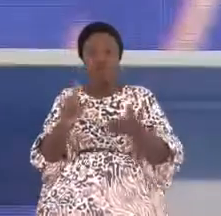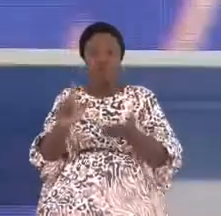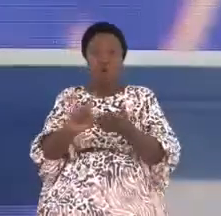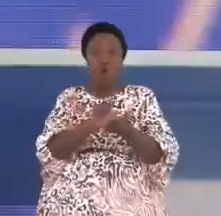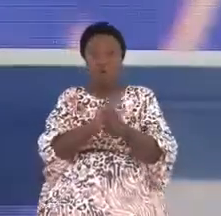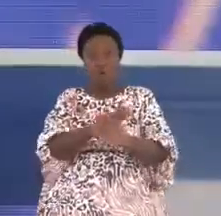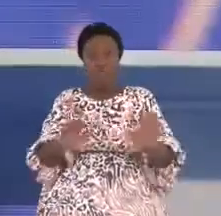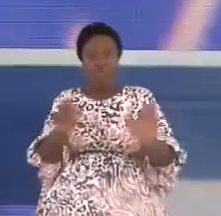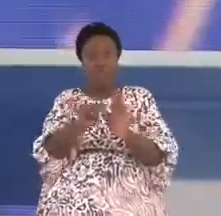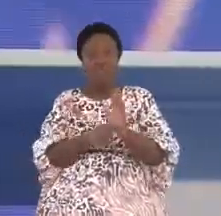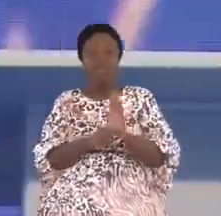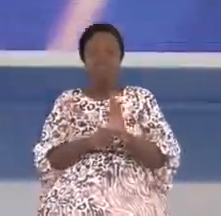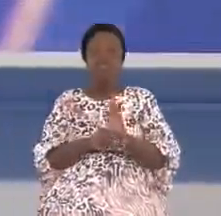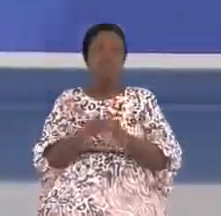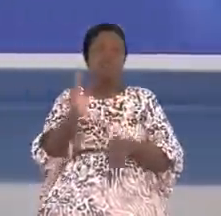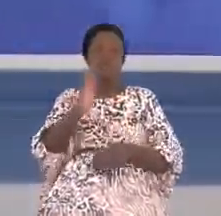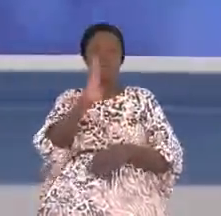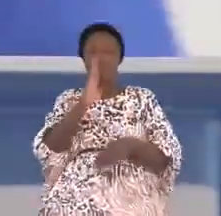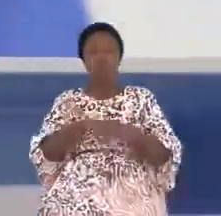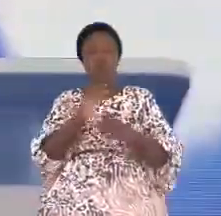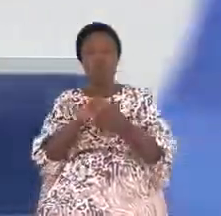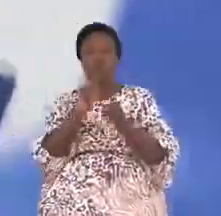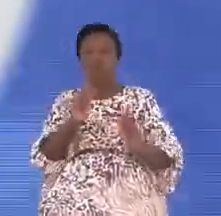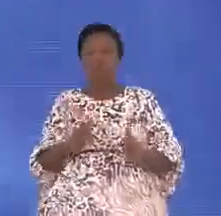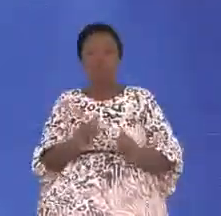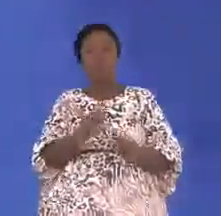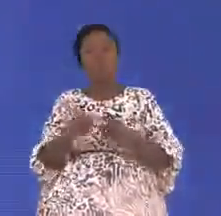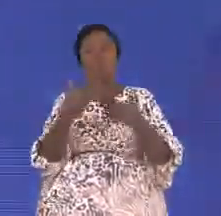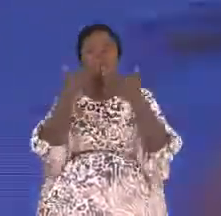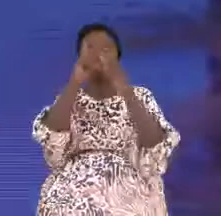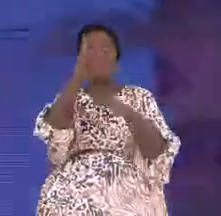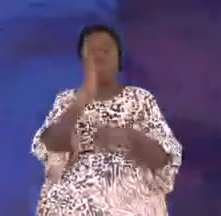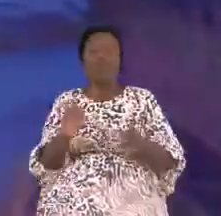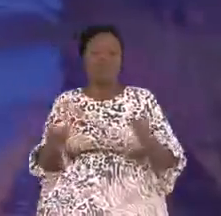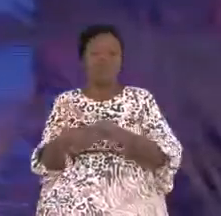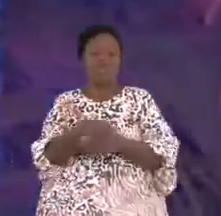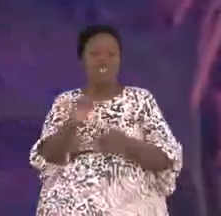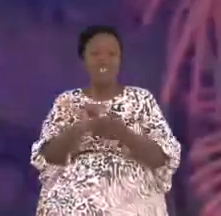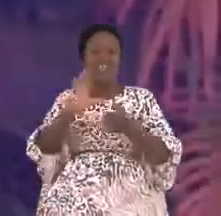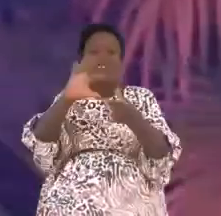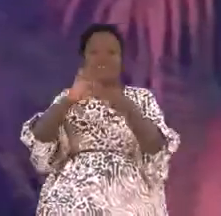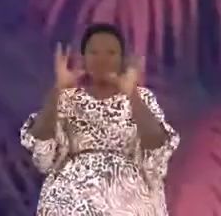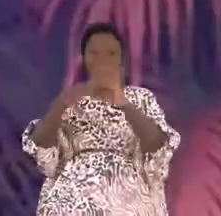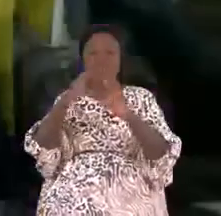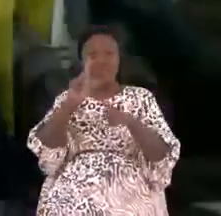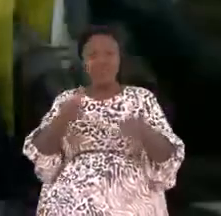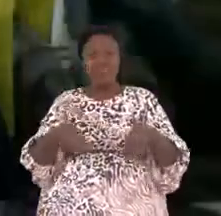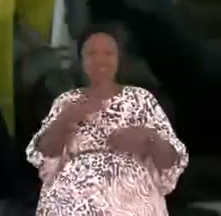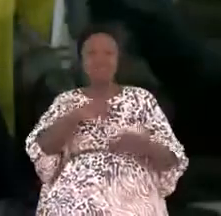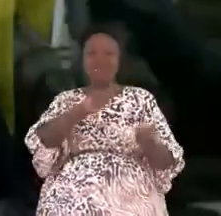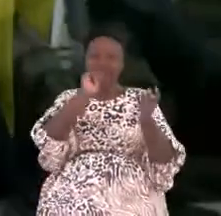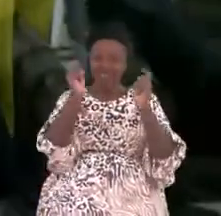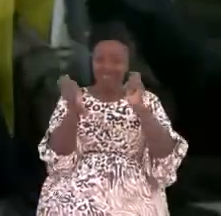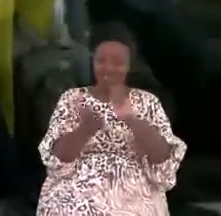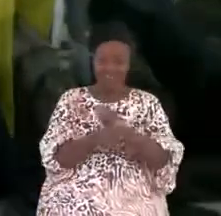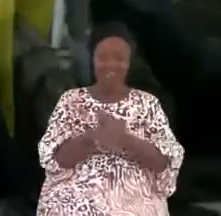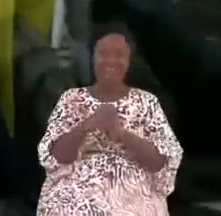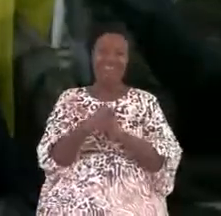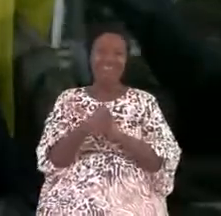that person's love but thank god today the story of your life will change